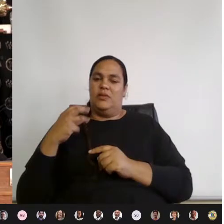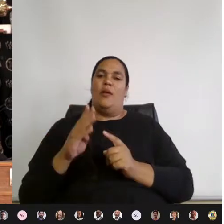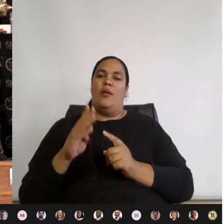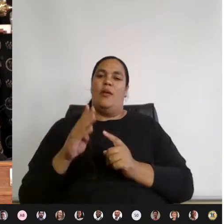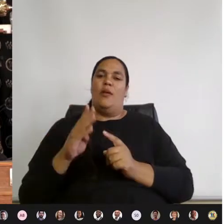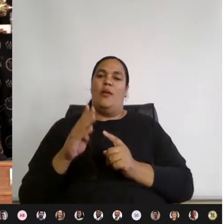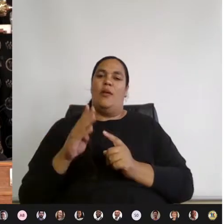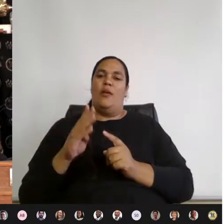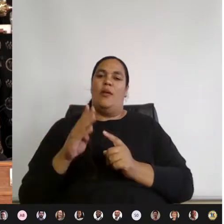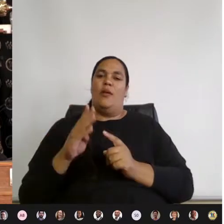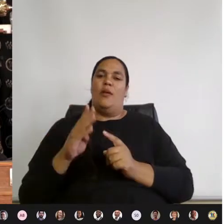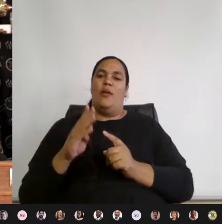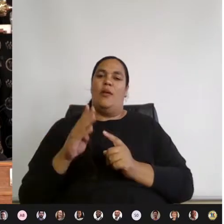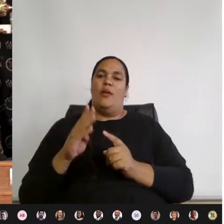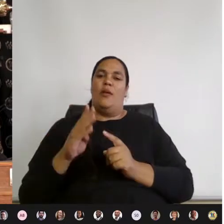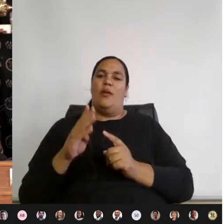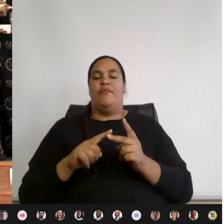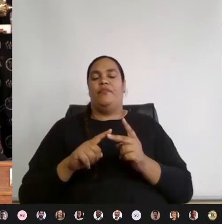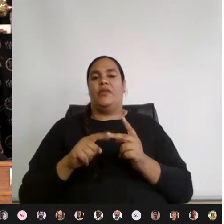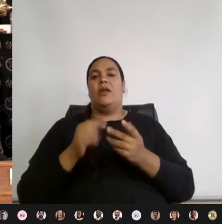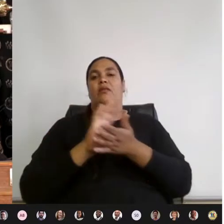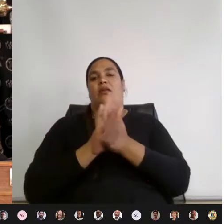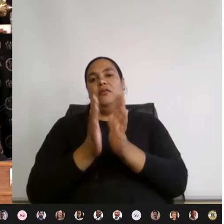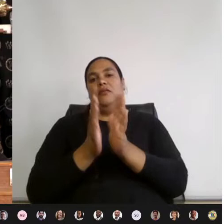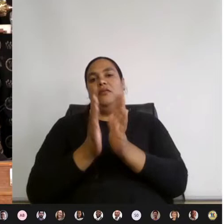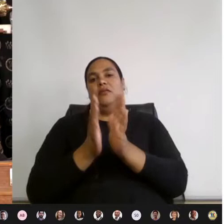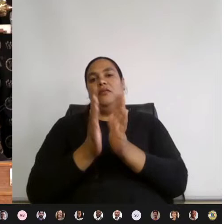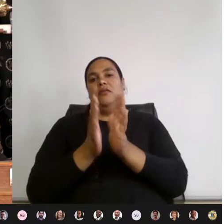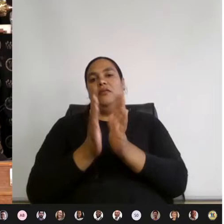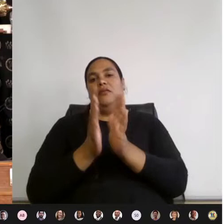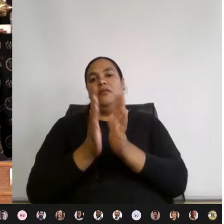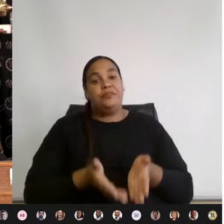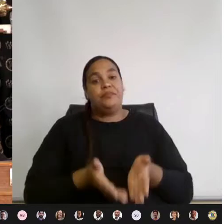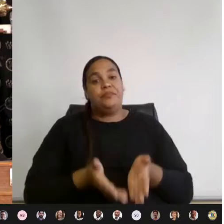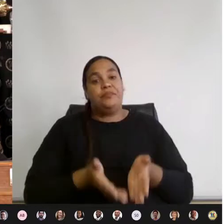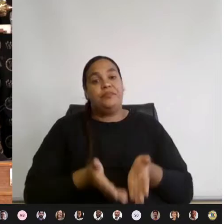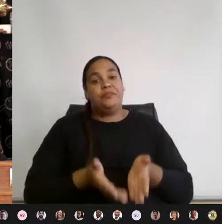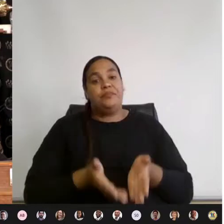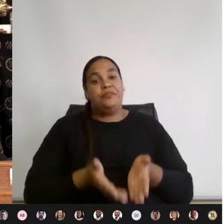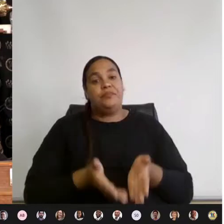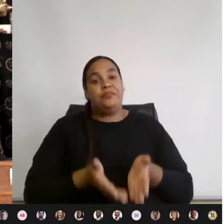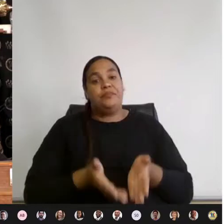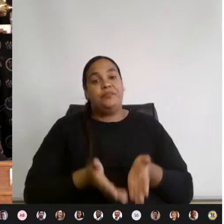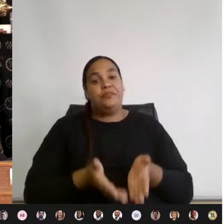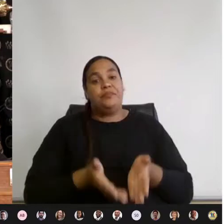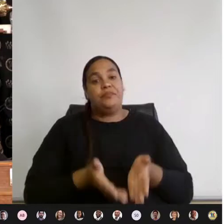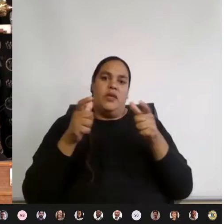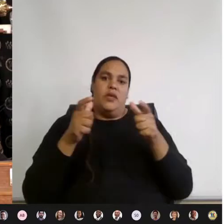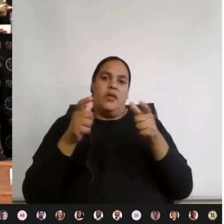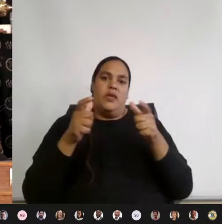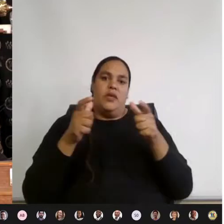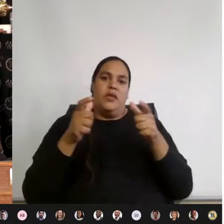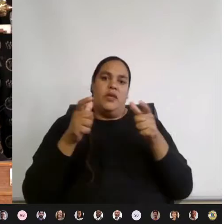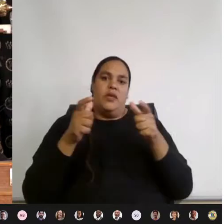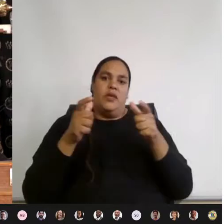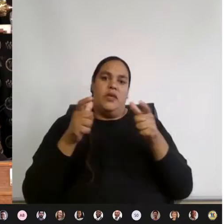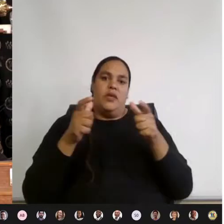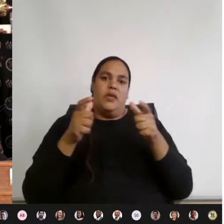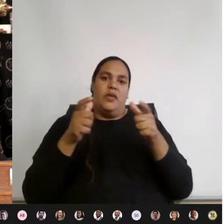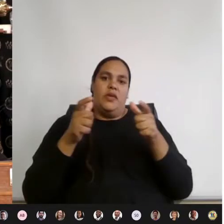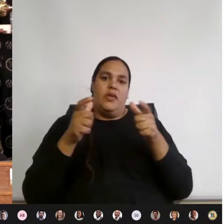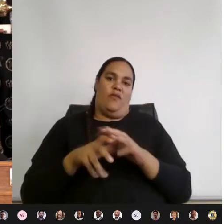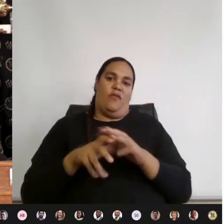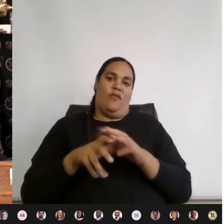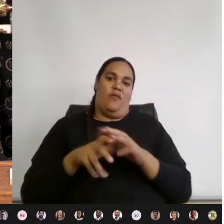SASSA. And I think that is something that was a huge blight on our province. The